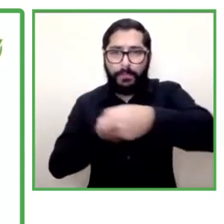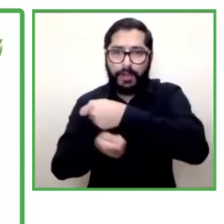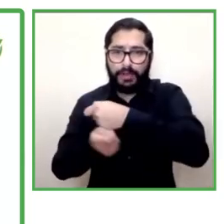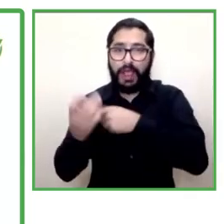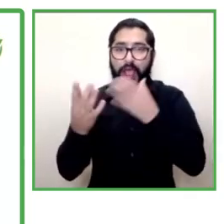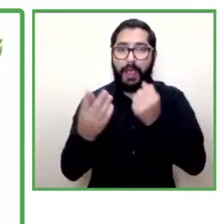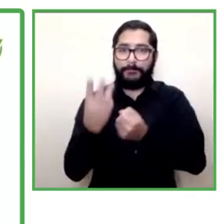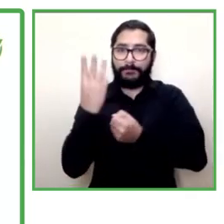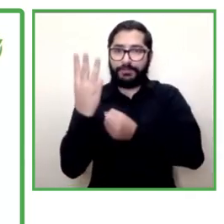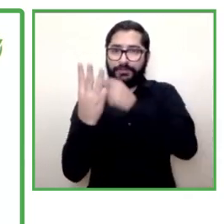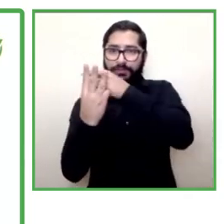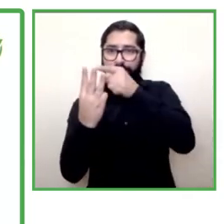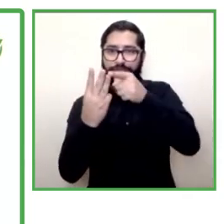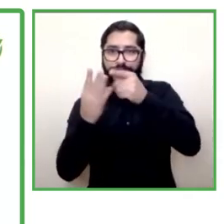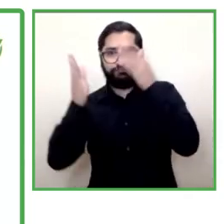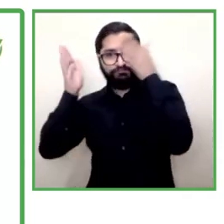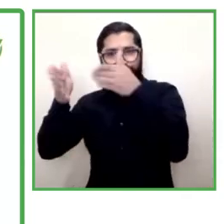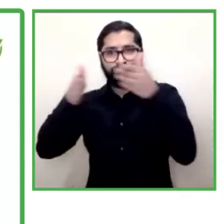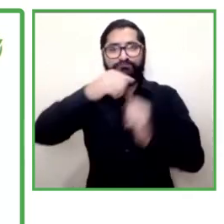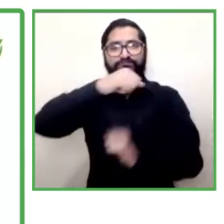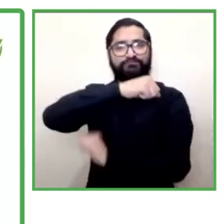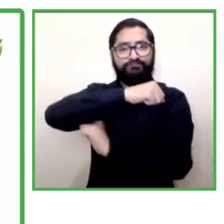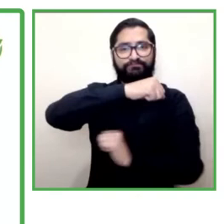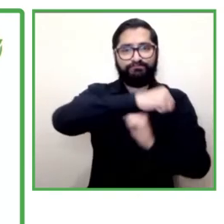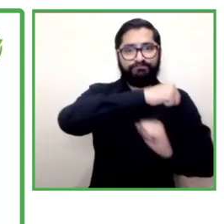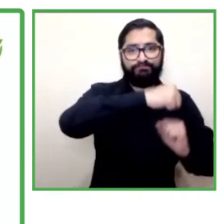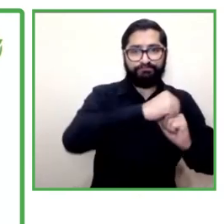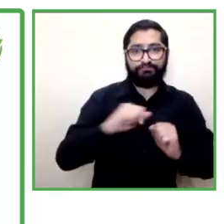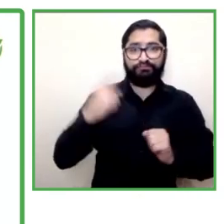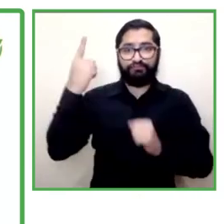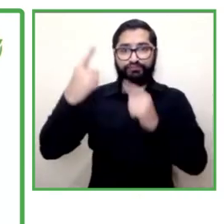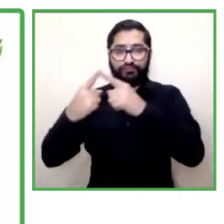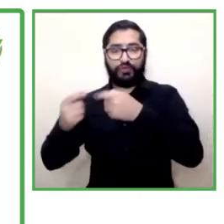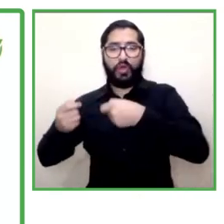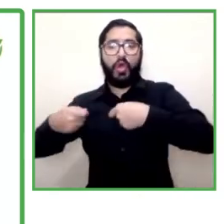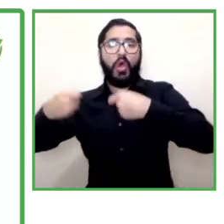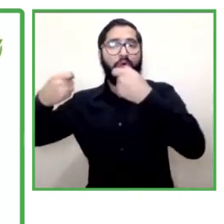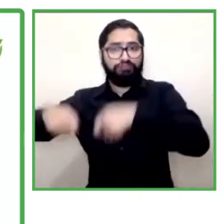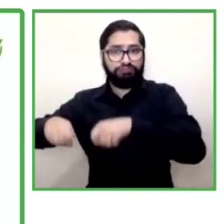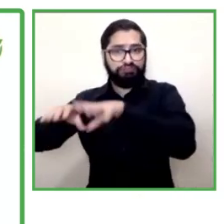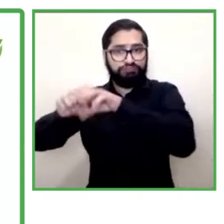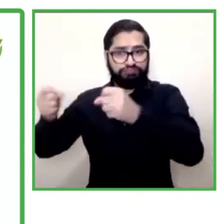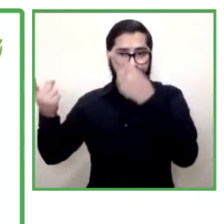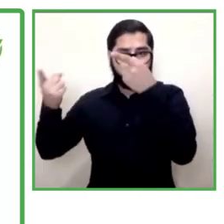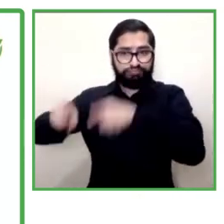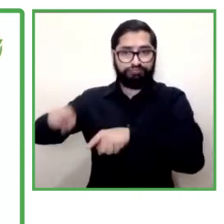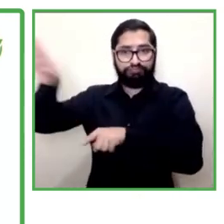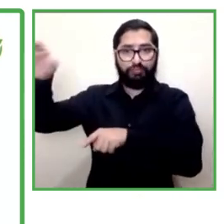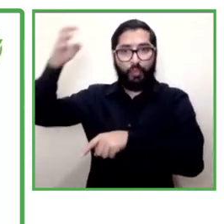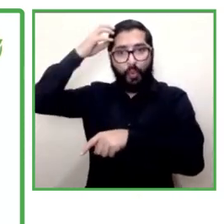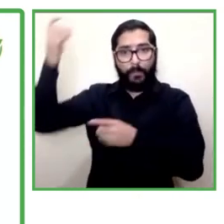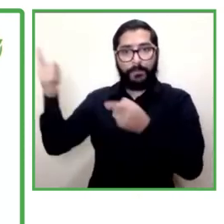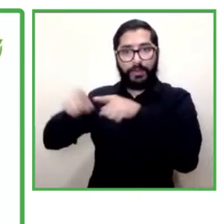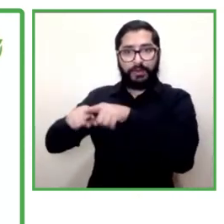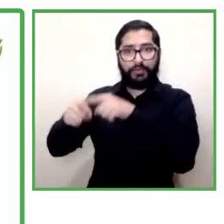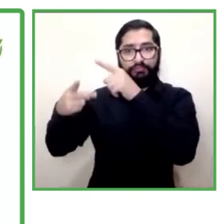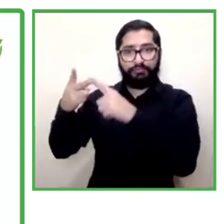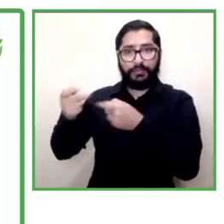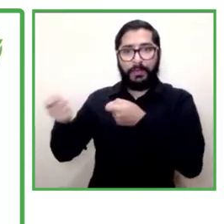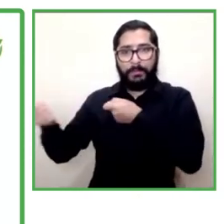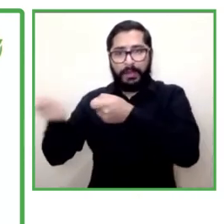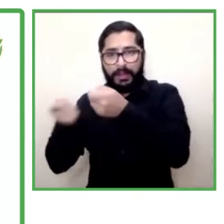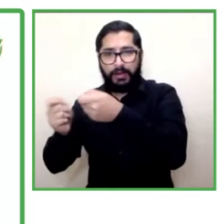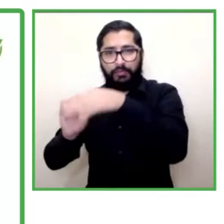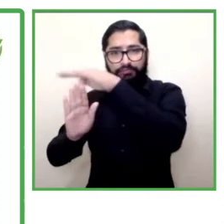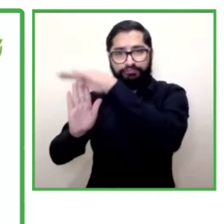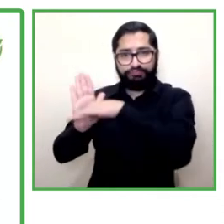security net. In other markets, let's say such as the UK, where I'm now, we probably have a subscription model where some